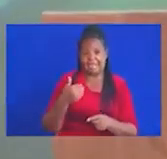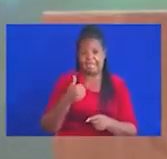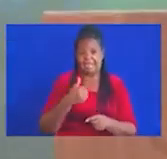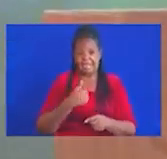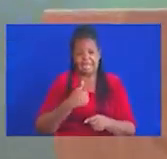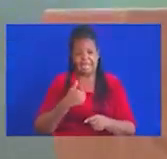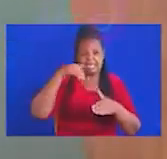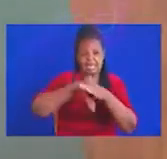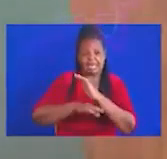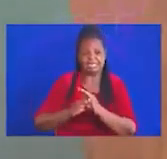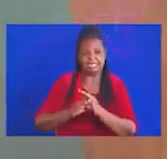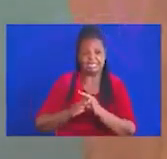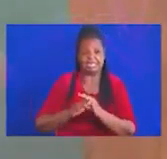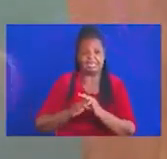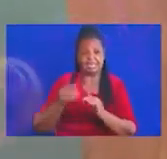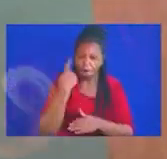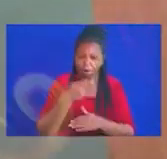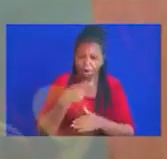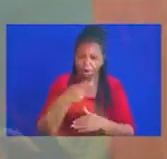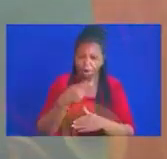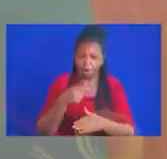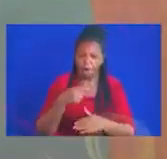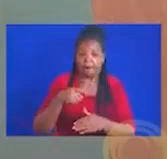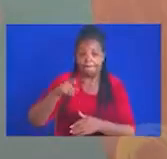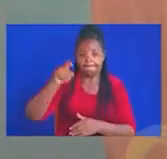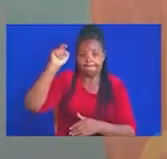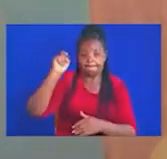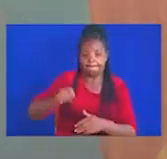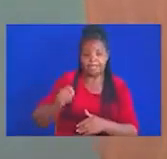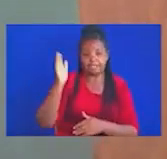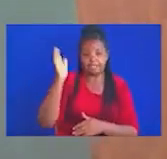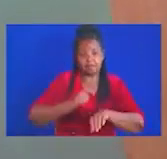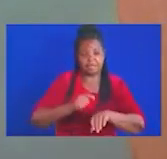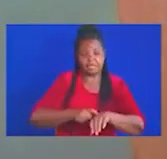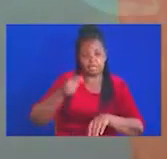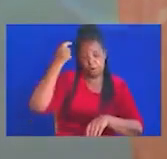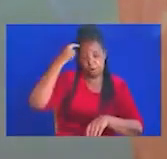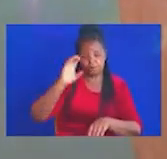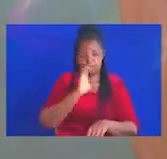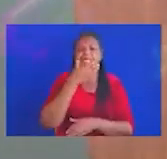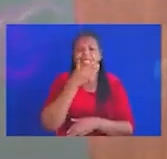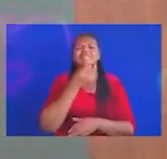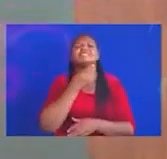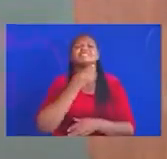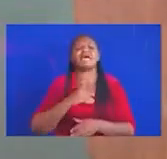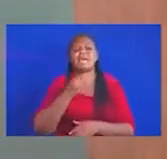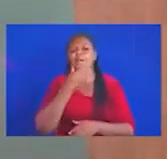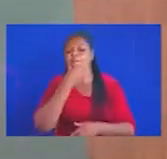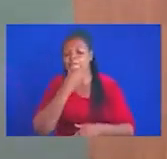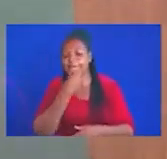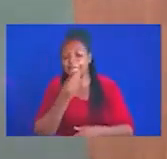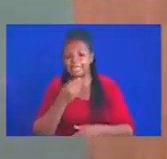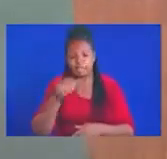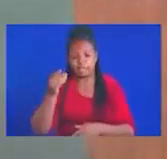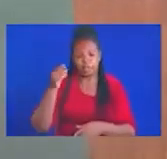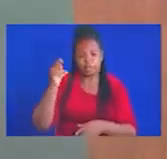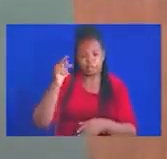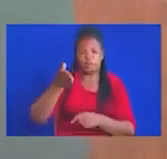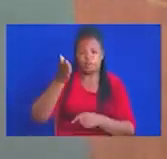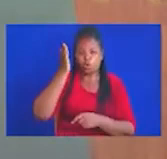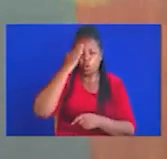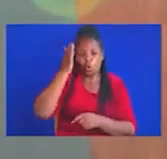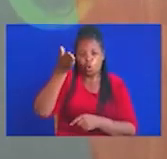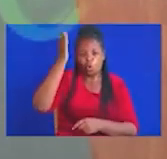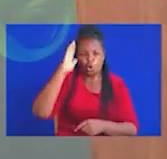predefined way that in pursuit, know God, but it will come now. Yes. Who walks in keeping with that